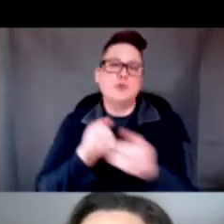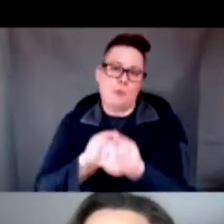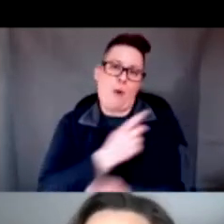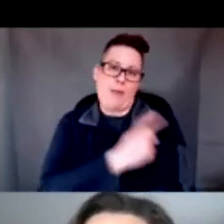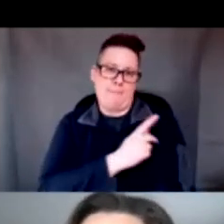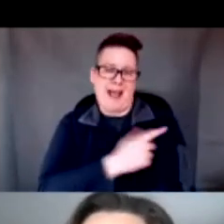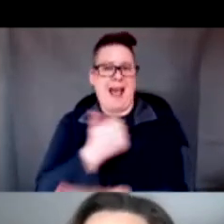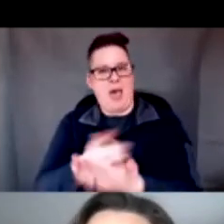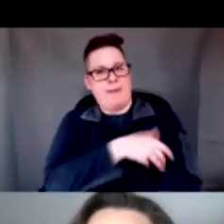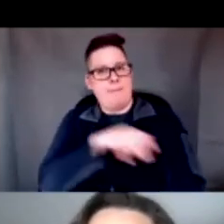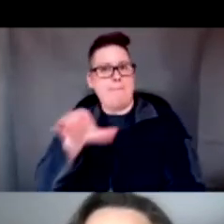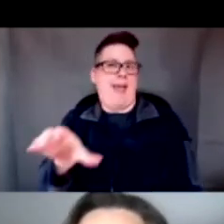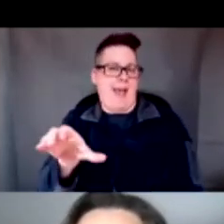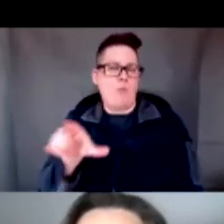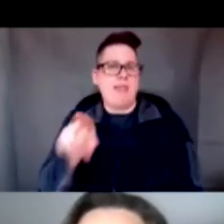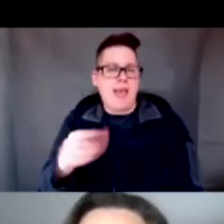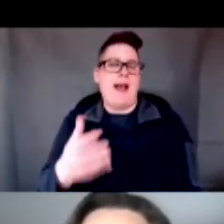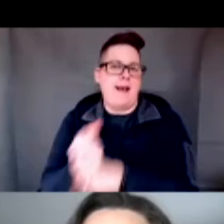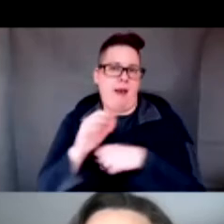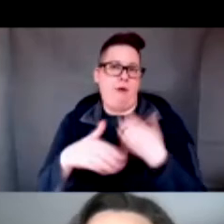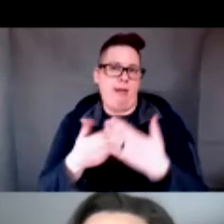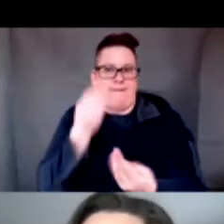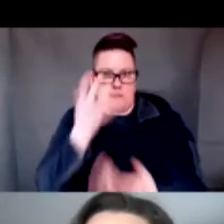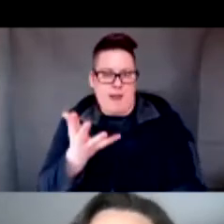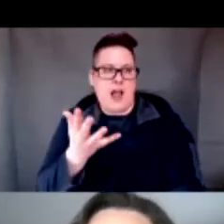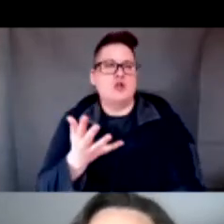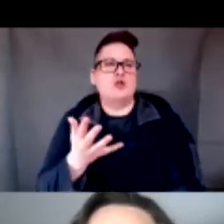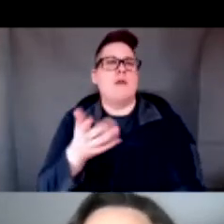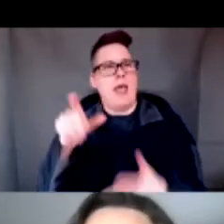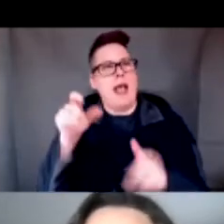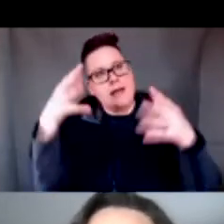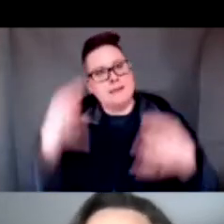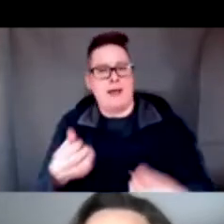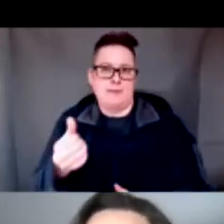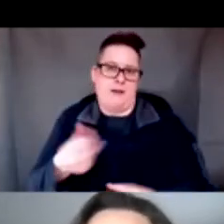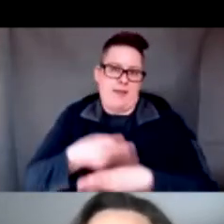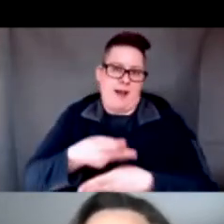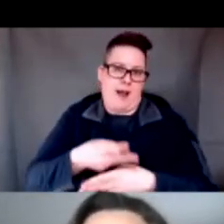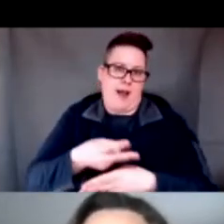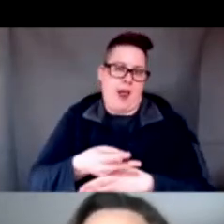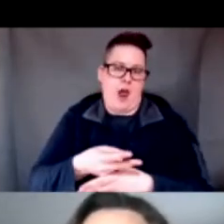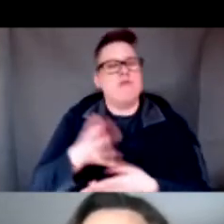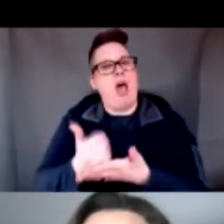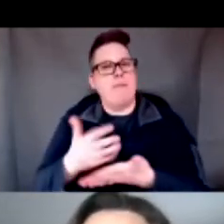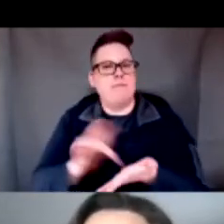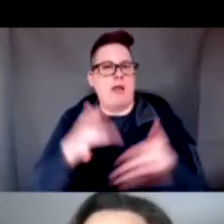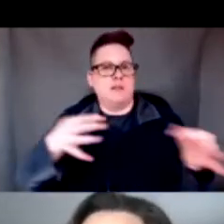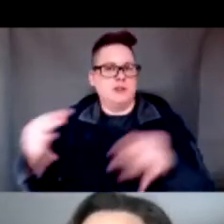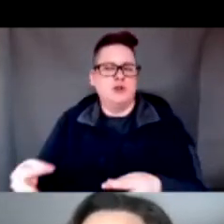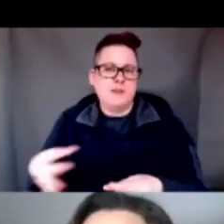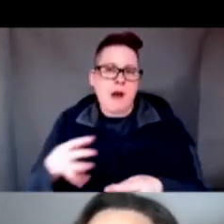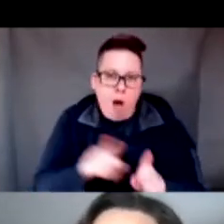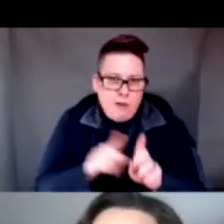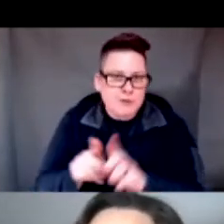really empower them with information to be self-directed about their care and medical decisions, and also to